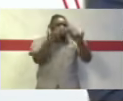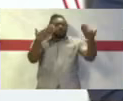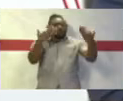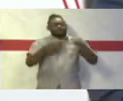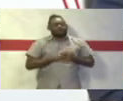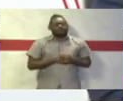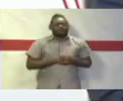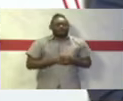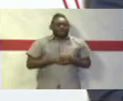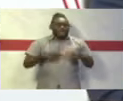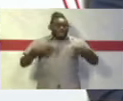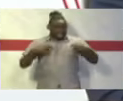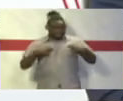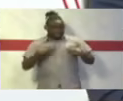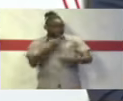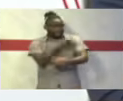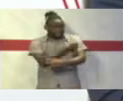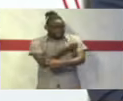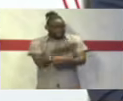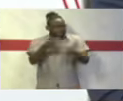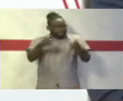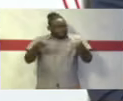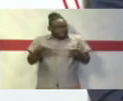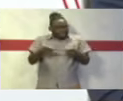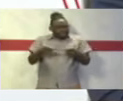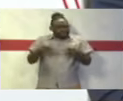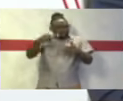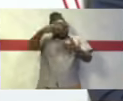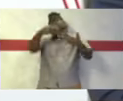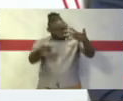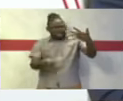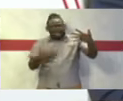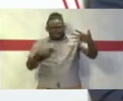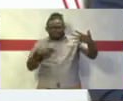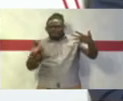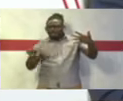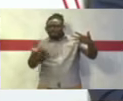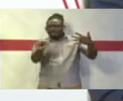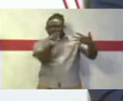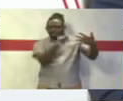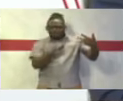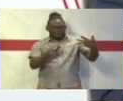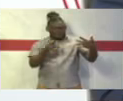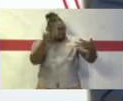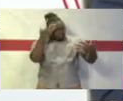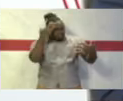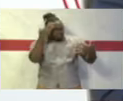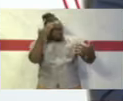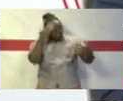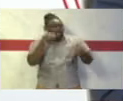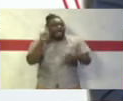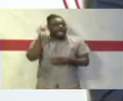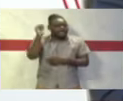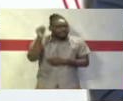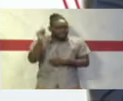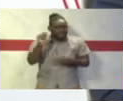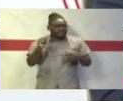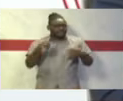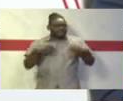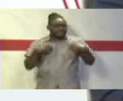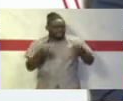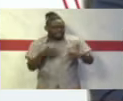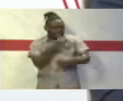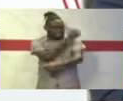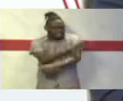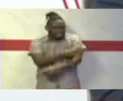following sites, just as a reminder, within the NCRHA. The Arima Health Facility, Blanchisseuse